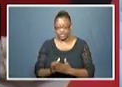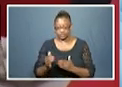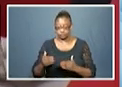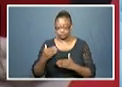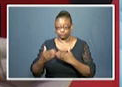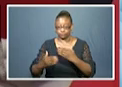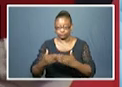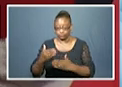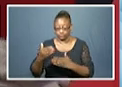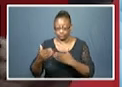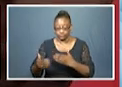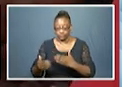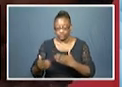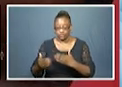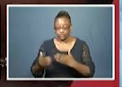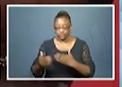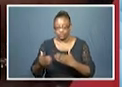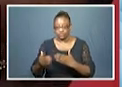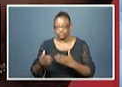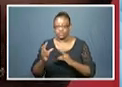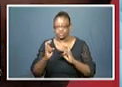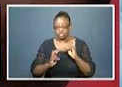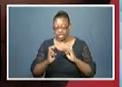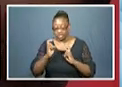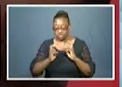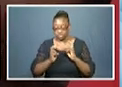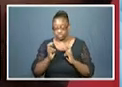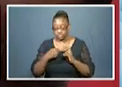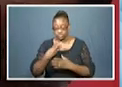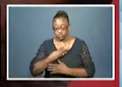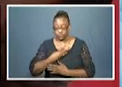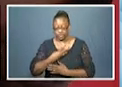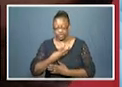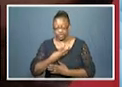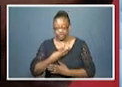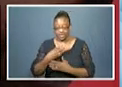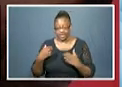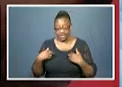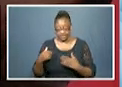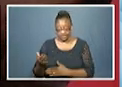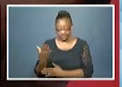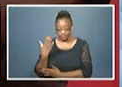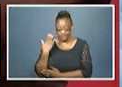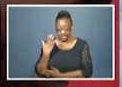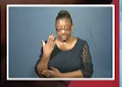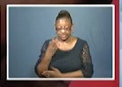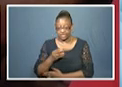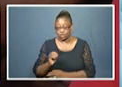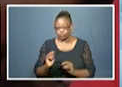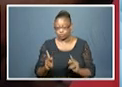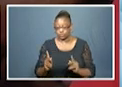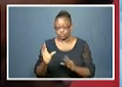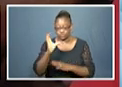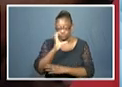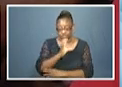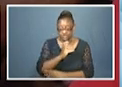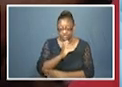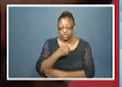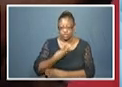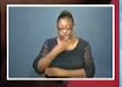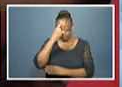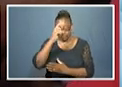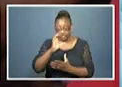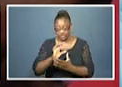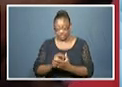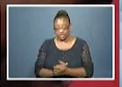forward are dependent upon the challenges that we faced in the past or opportunities we may have missed. And we believe that one